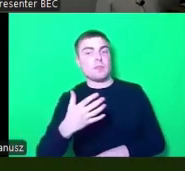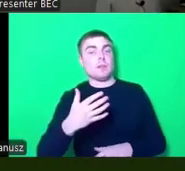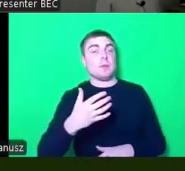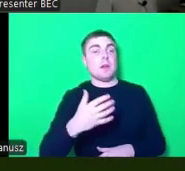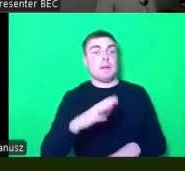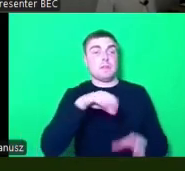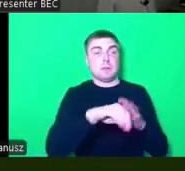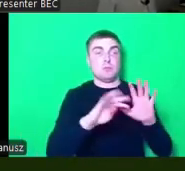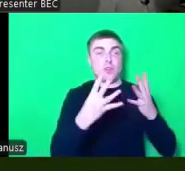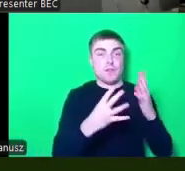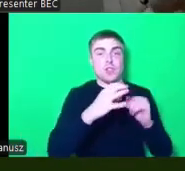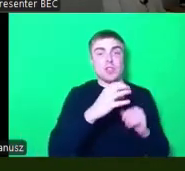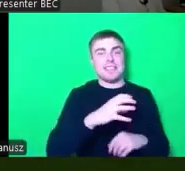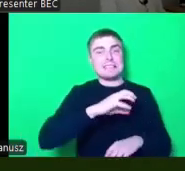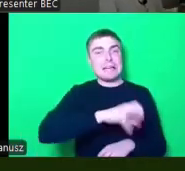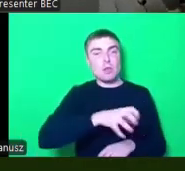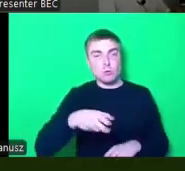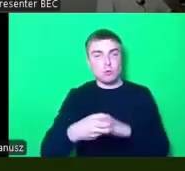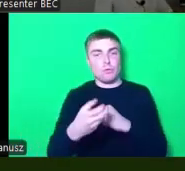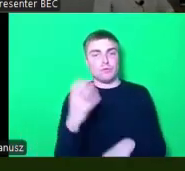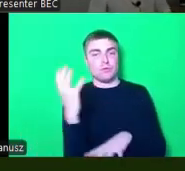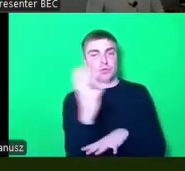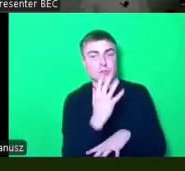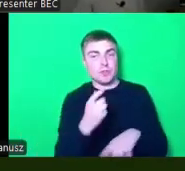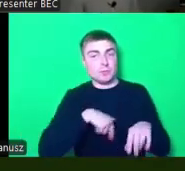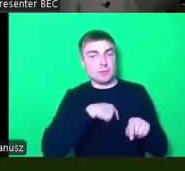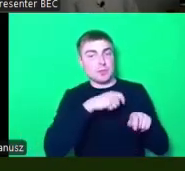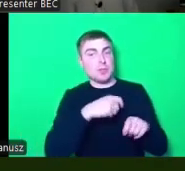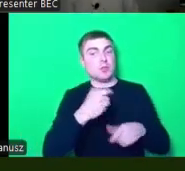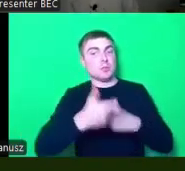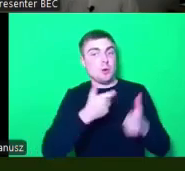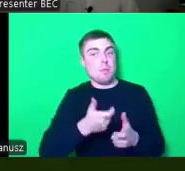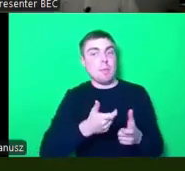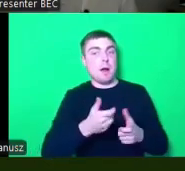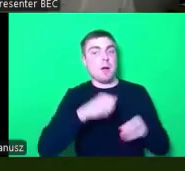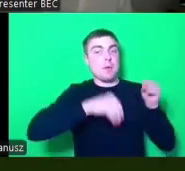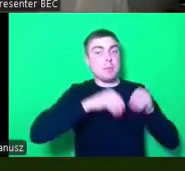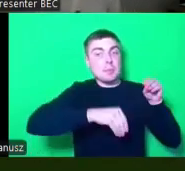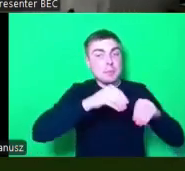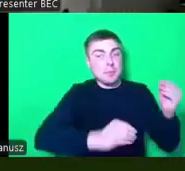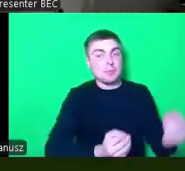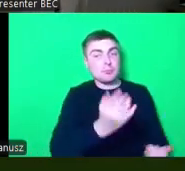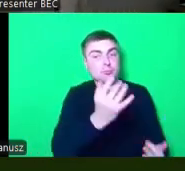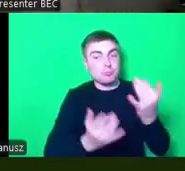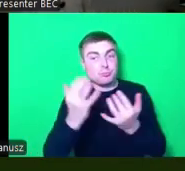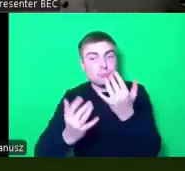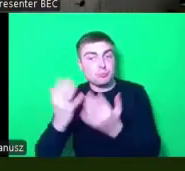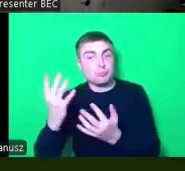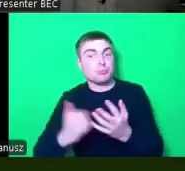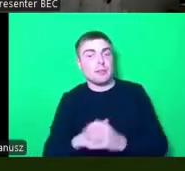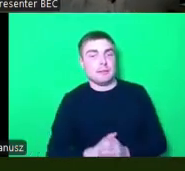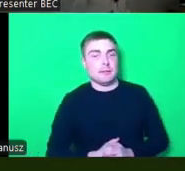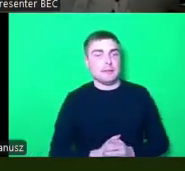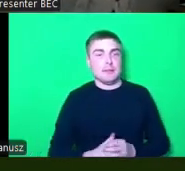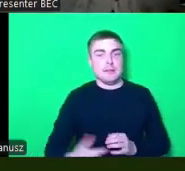planted plots of monocultures, 2 species and 4 species. So they have low or high species